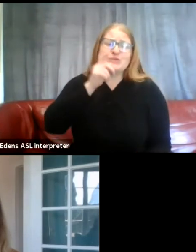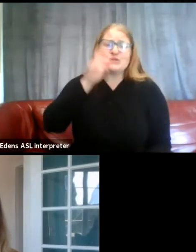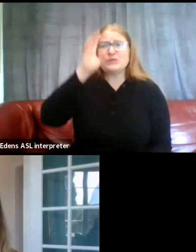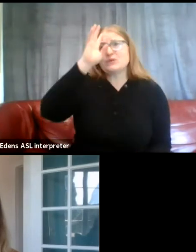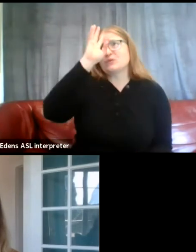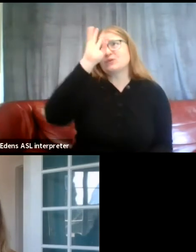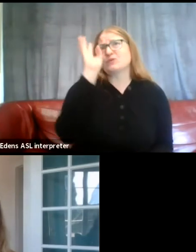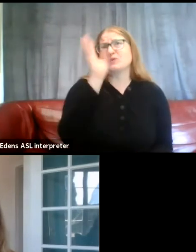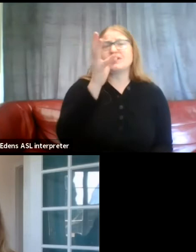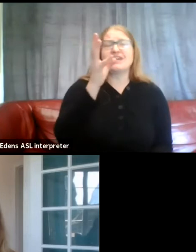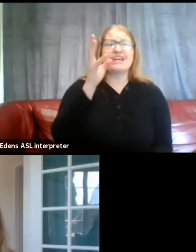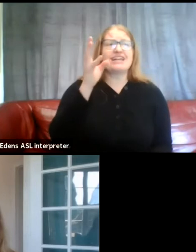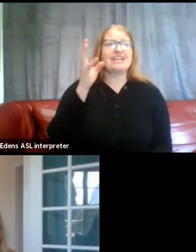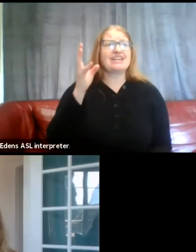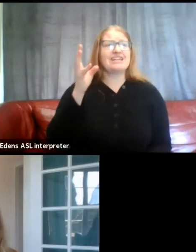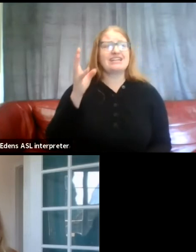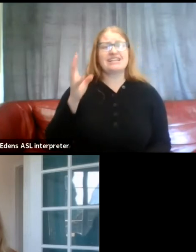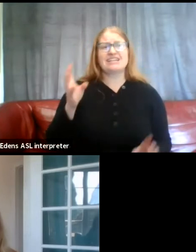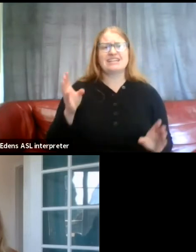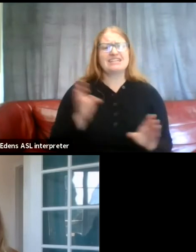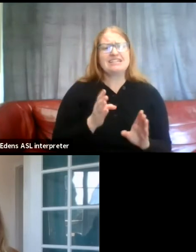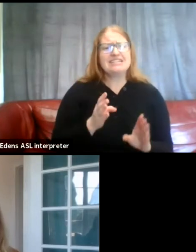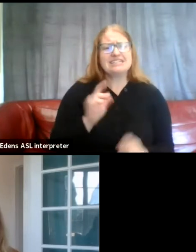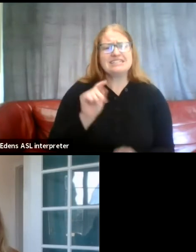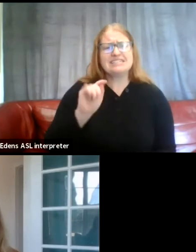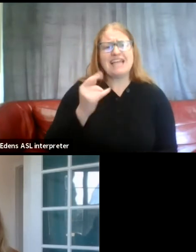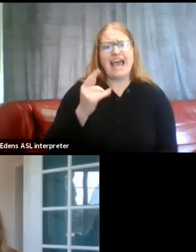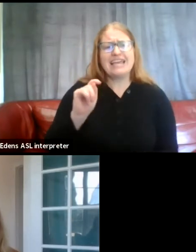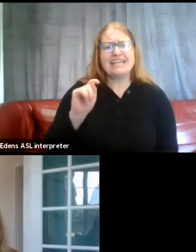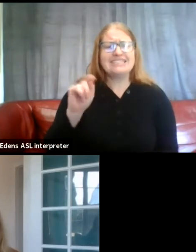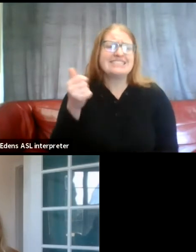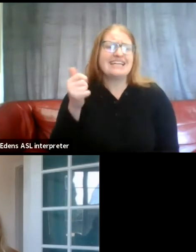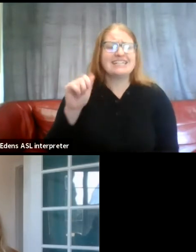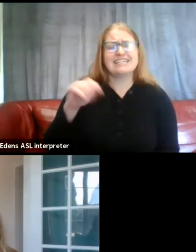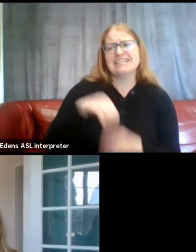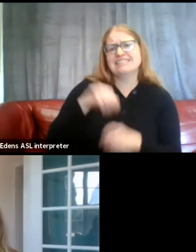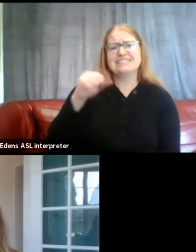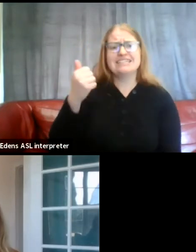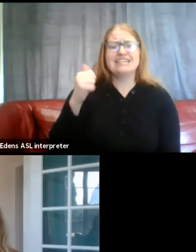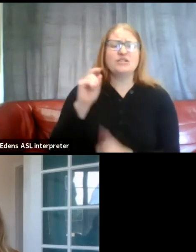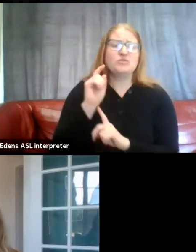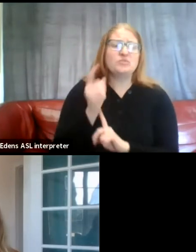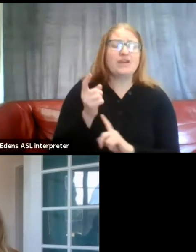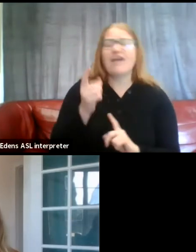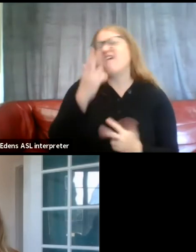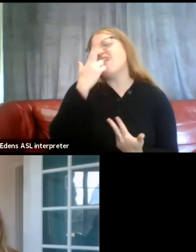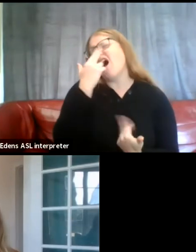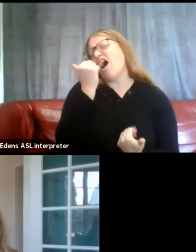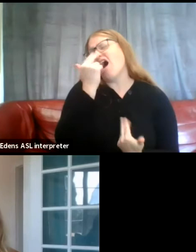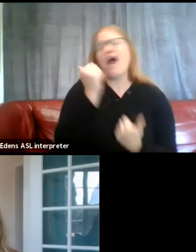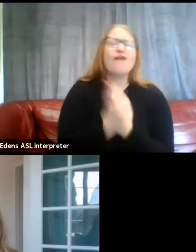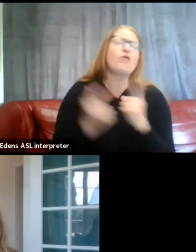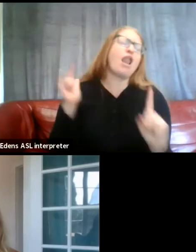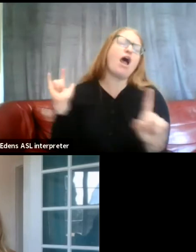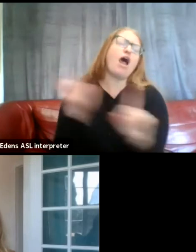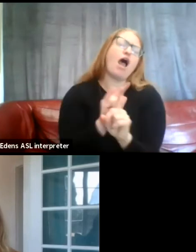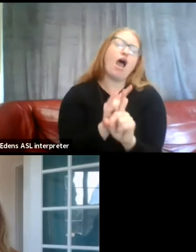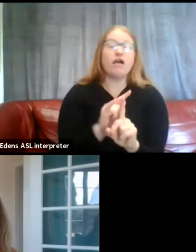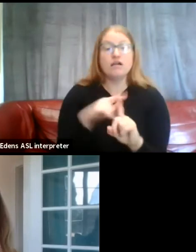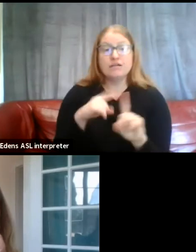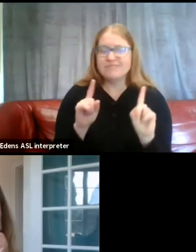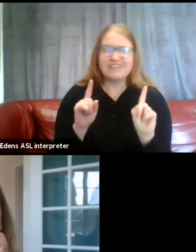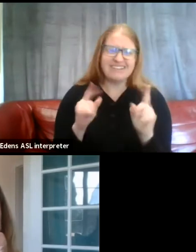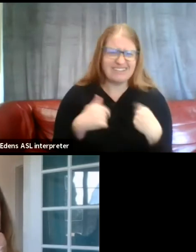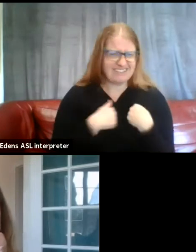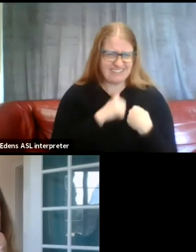tight 10 in 10 minutes, basically. So hilariously funny, everybody loves her. And to me, instead of that being inspiring